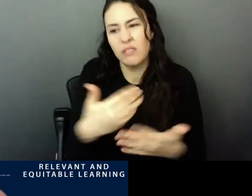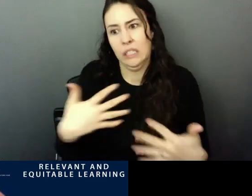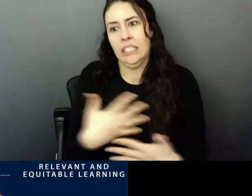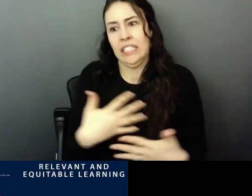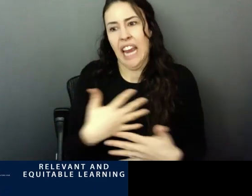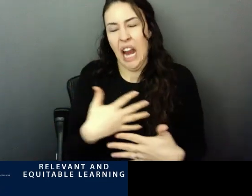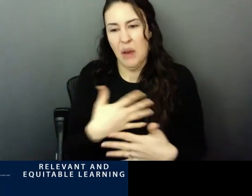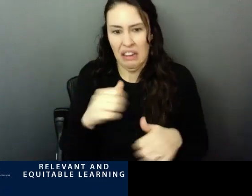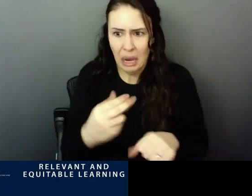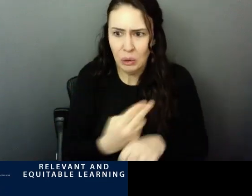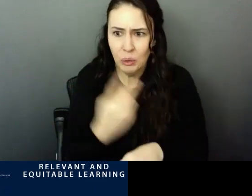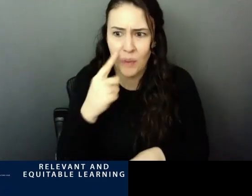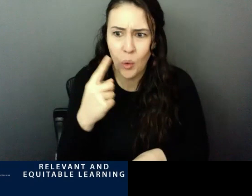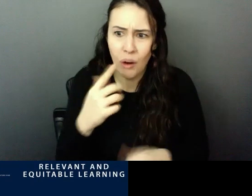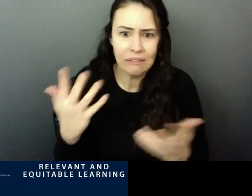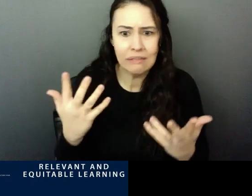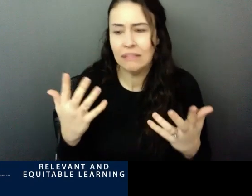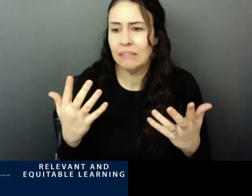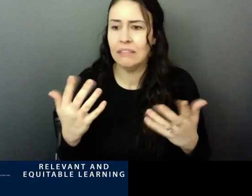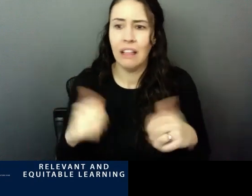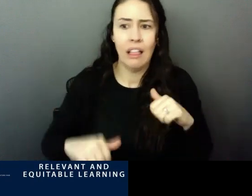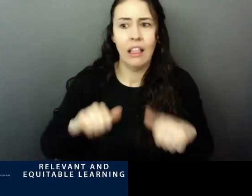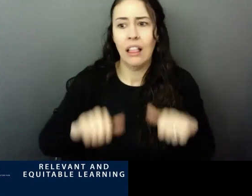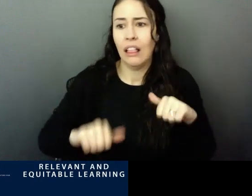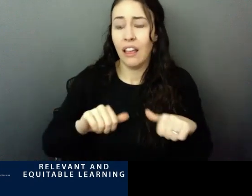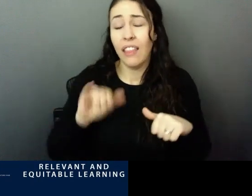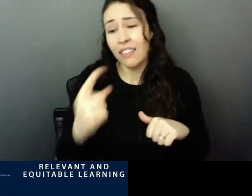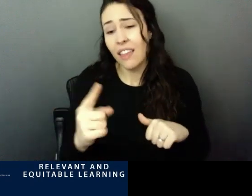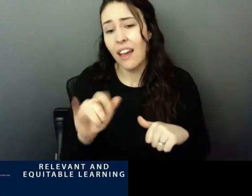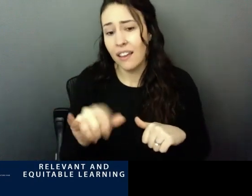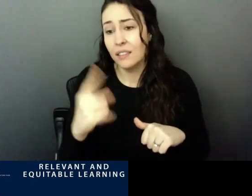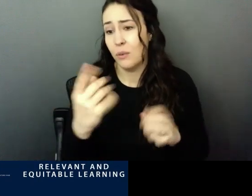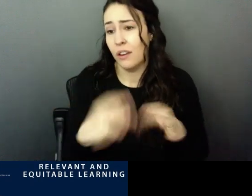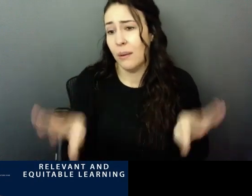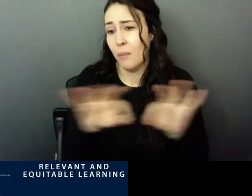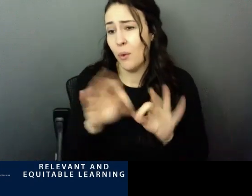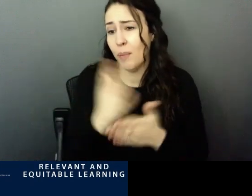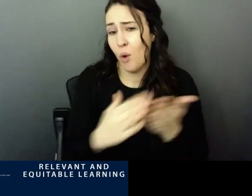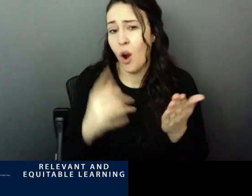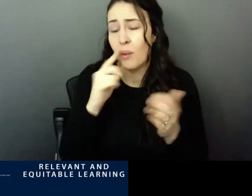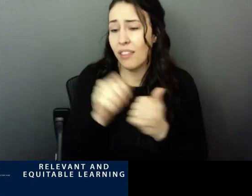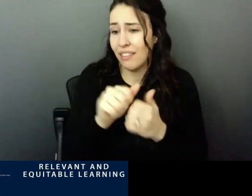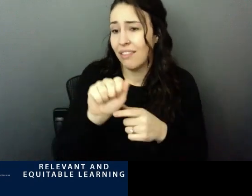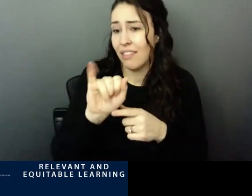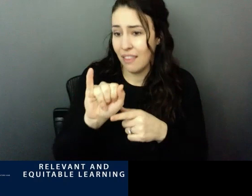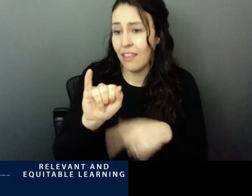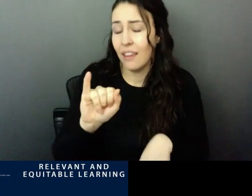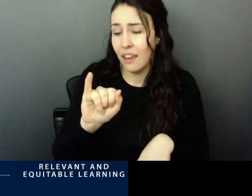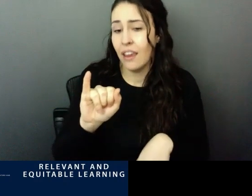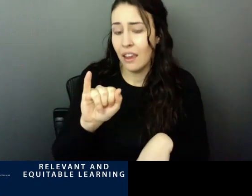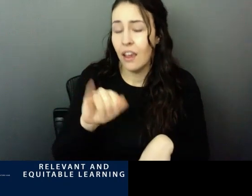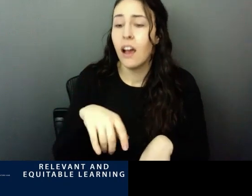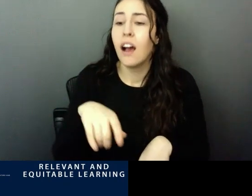used for. And I think that is one of the key aspects with artificial intelligence. And so I'll give you a story. Back